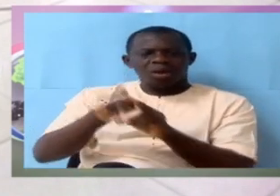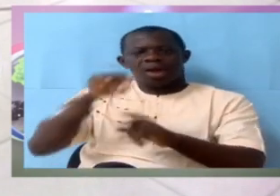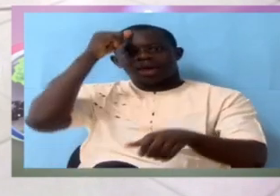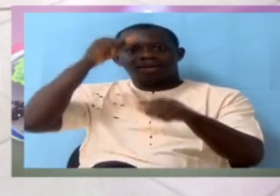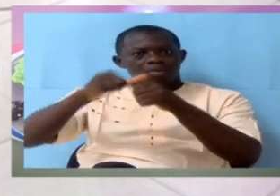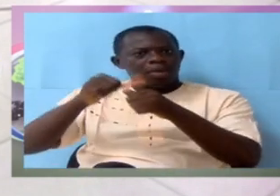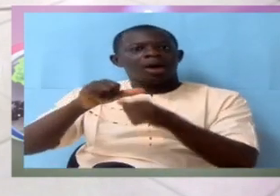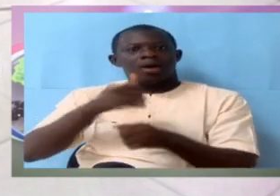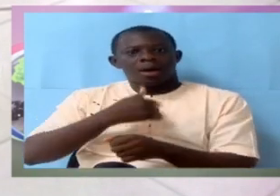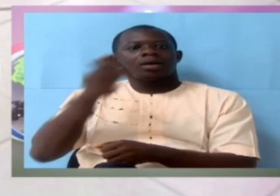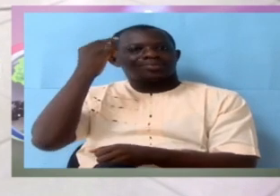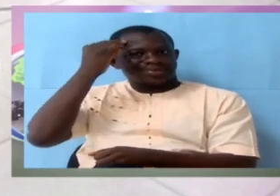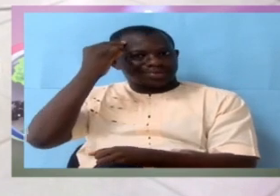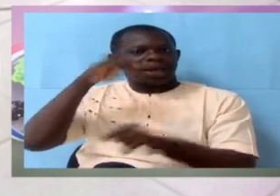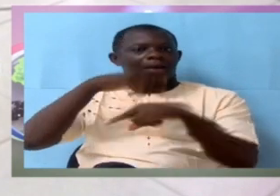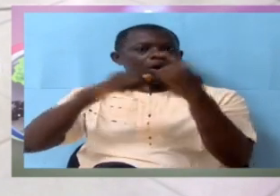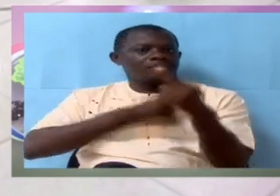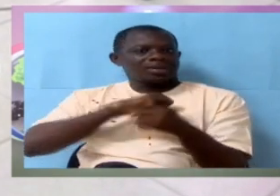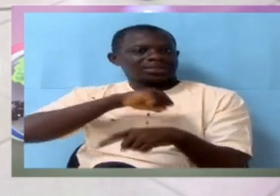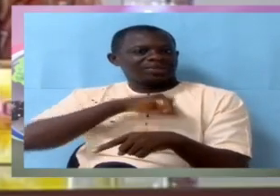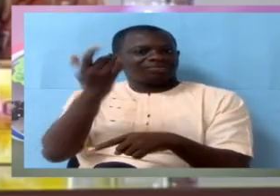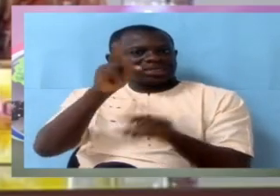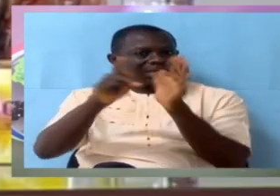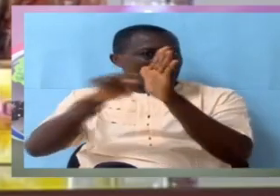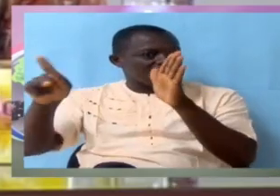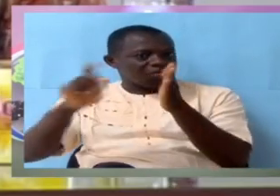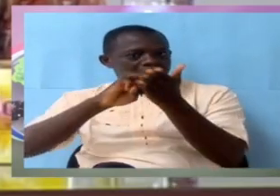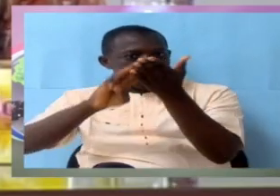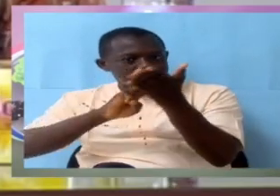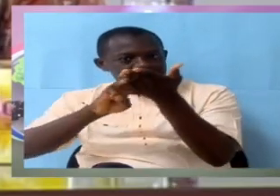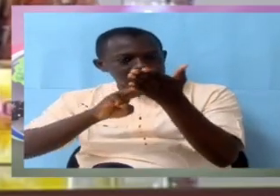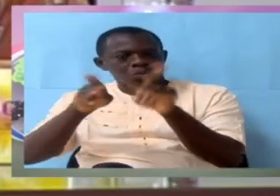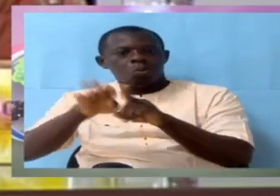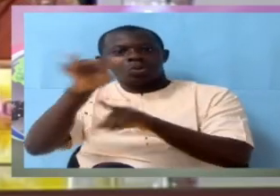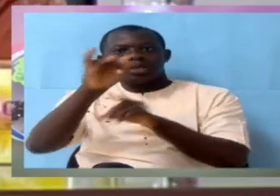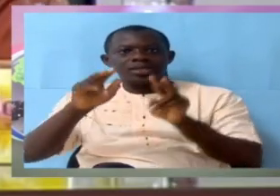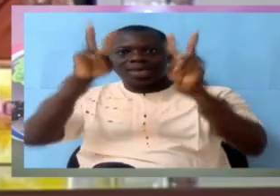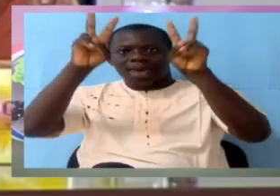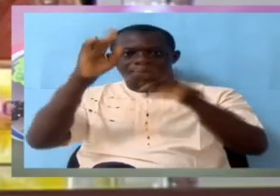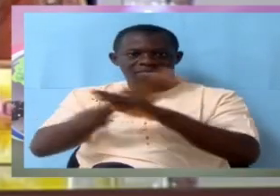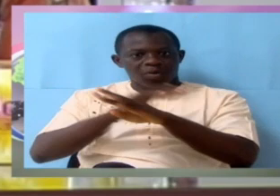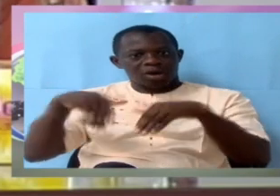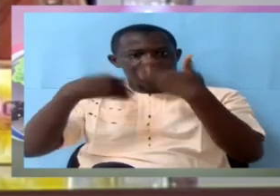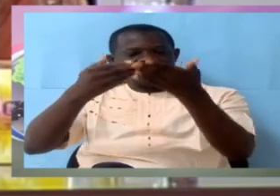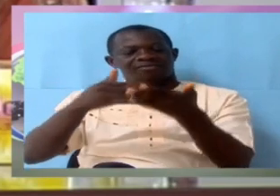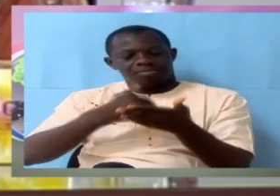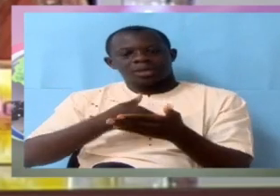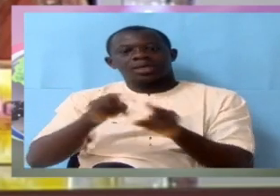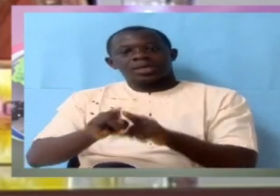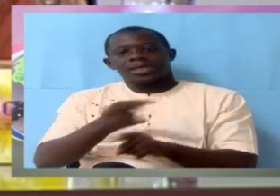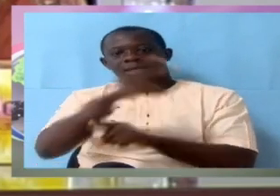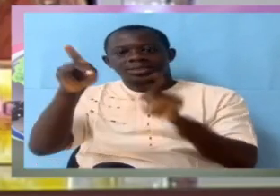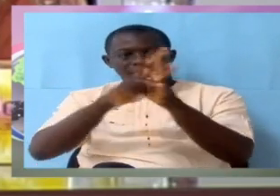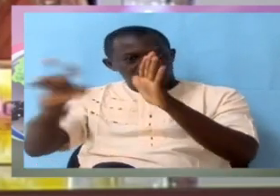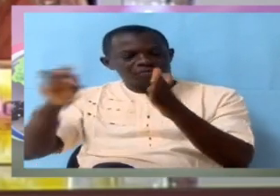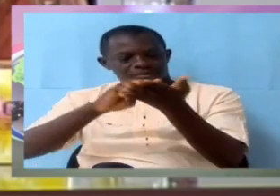I thought to myself, it must be this type of concoctions, the medicines that Yaya Jammeh gave me, those medicines